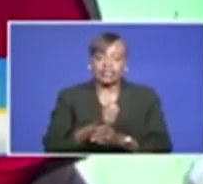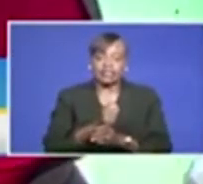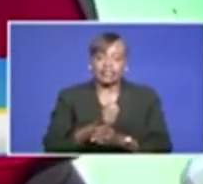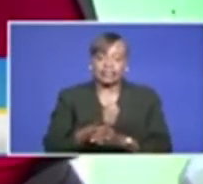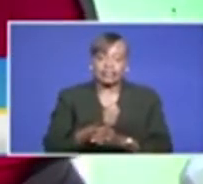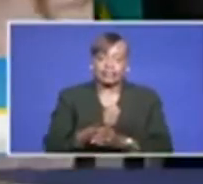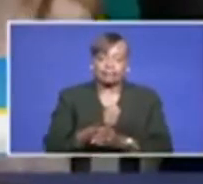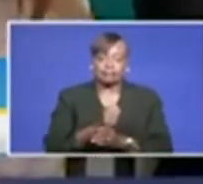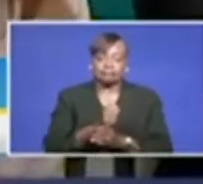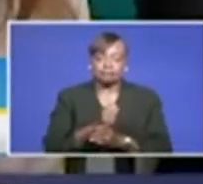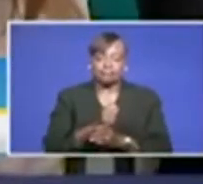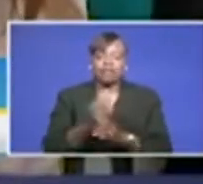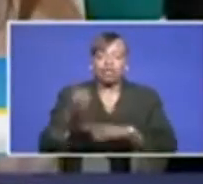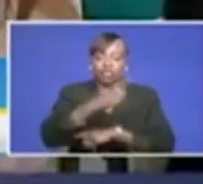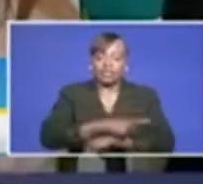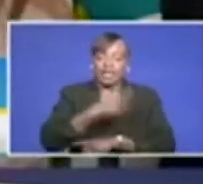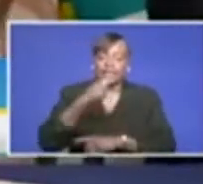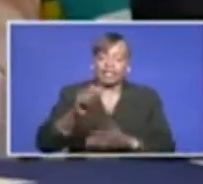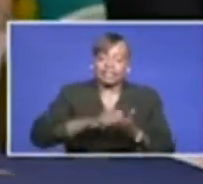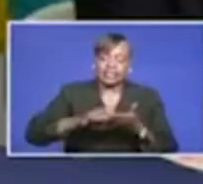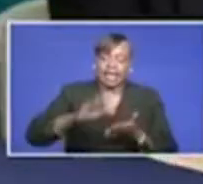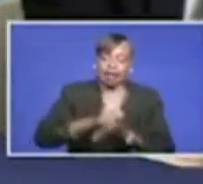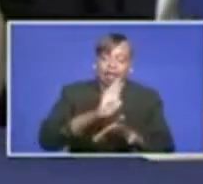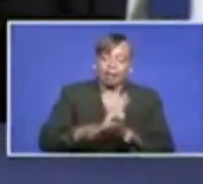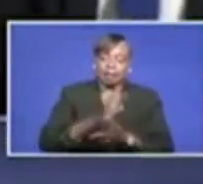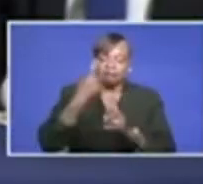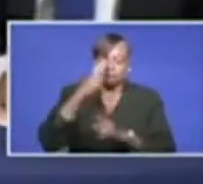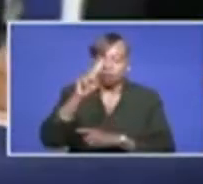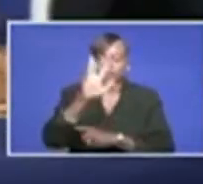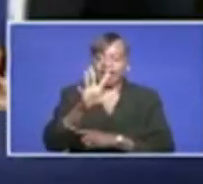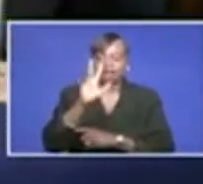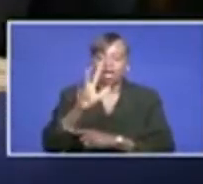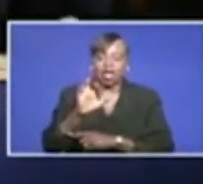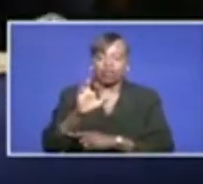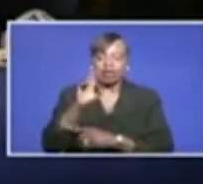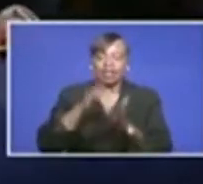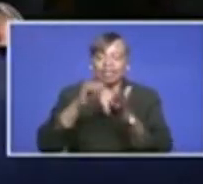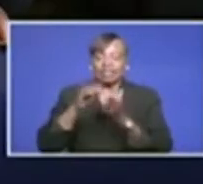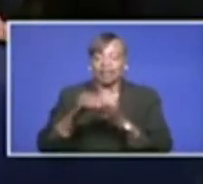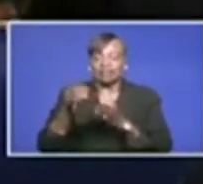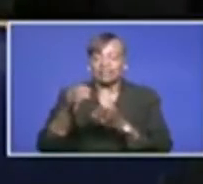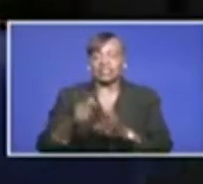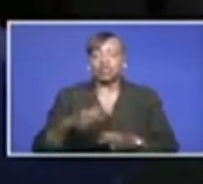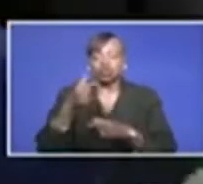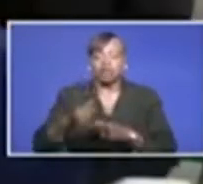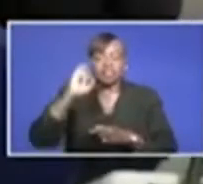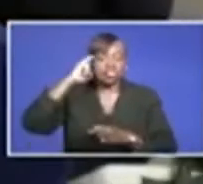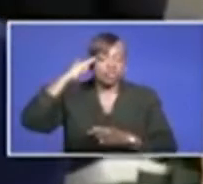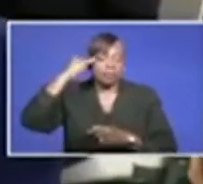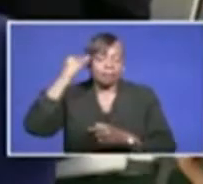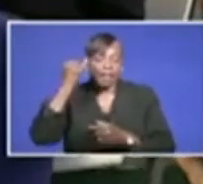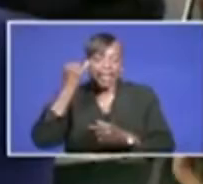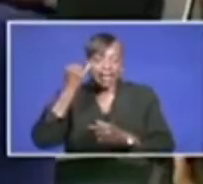Bahamian delicacy. Today, officials signed documents for a $500,000 grant provided through the Japan Special Fund Poverty Reduction